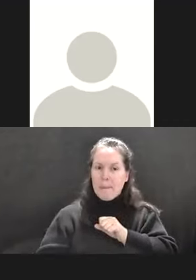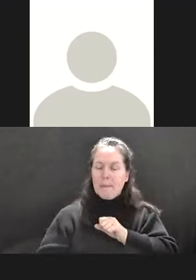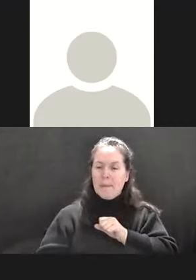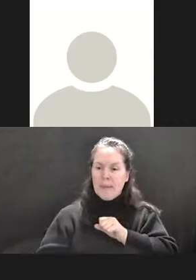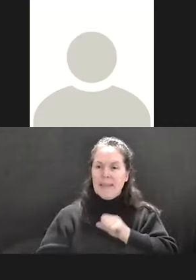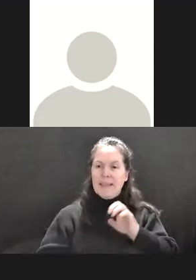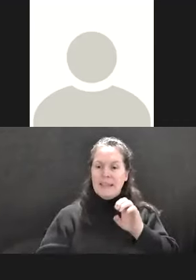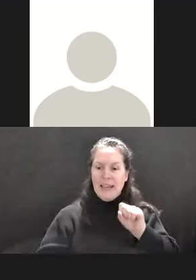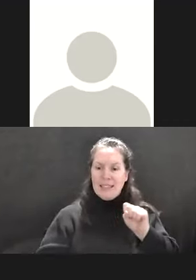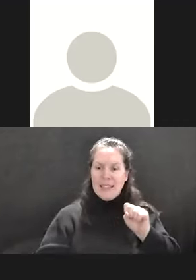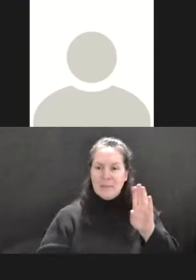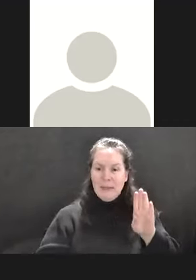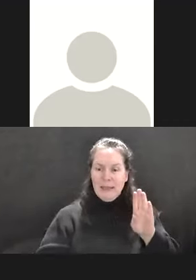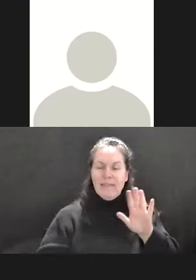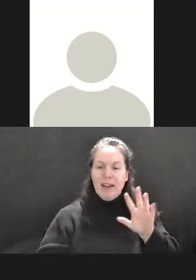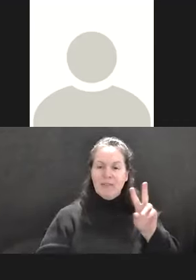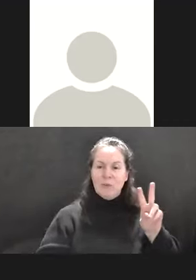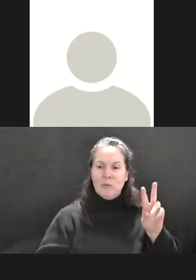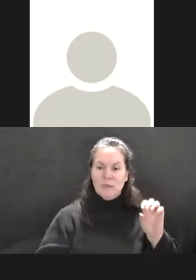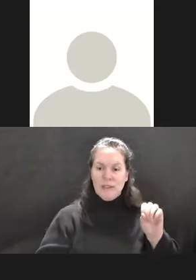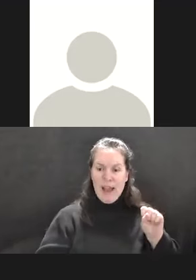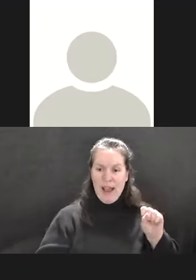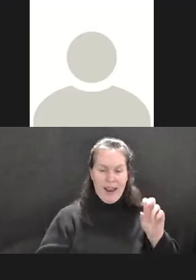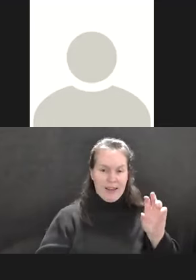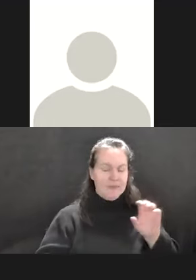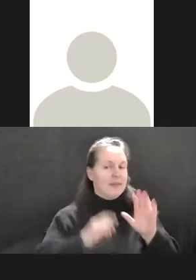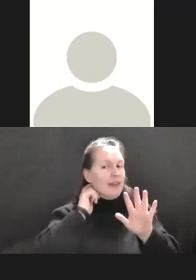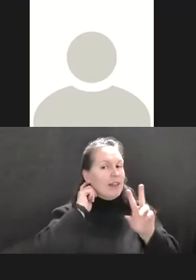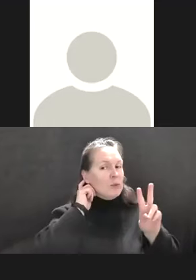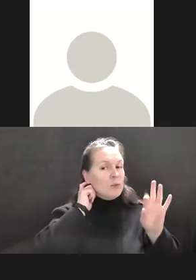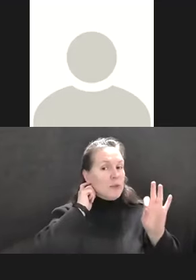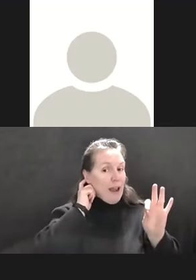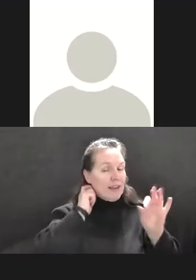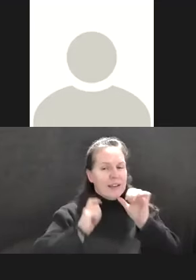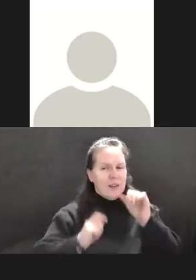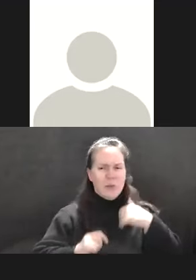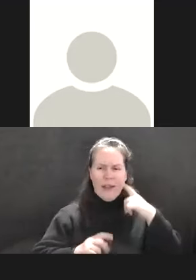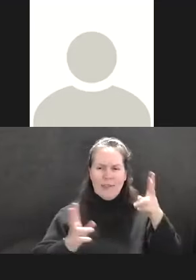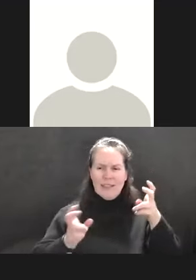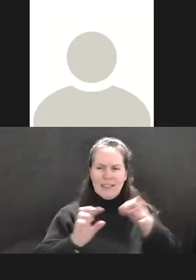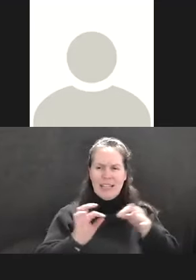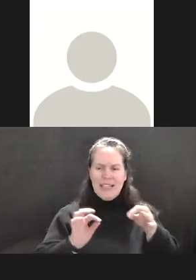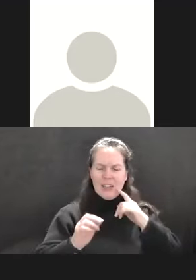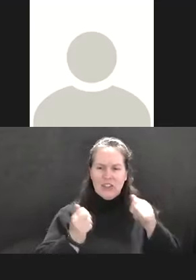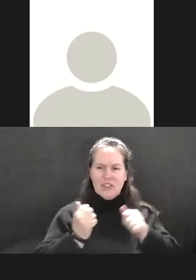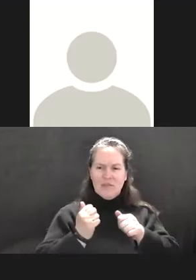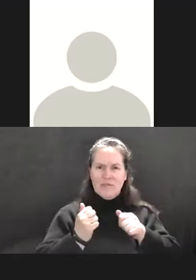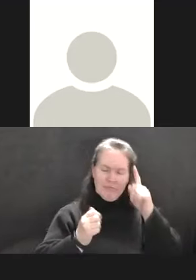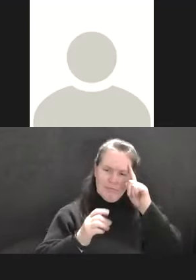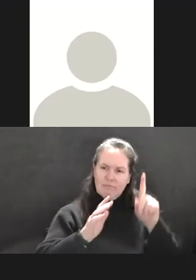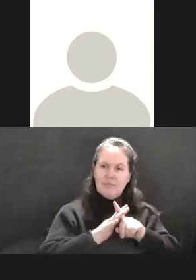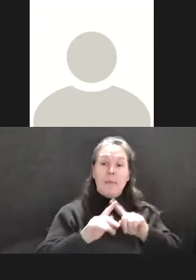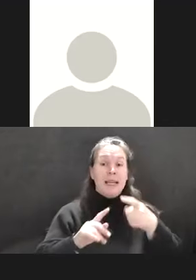ESSB 5229. I don't have the citation off the top of my head, but it does specify that it is every